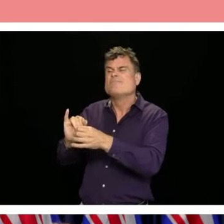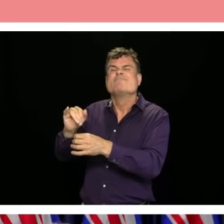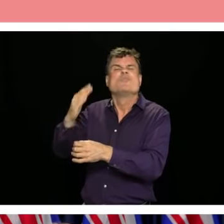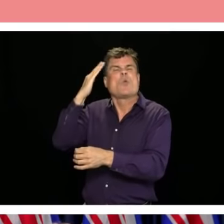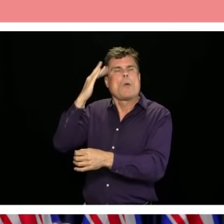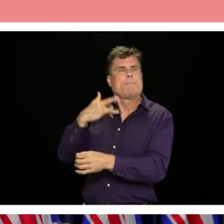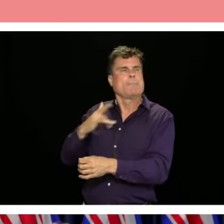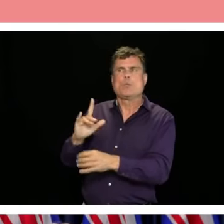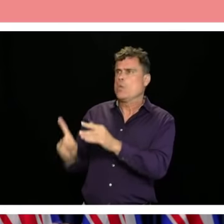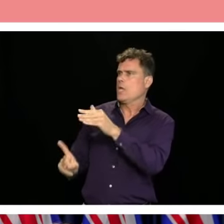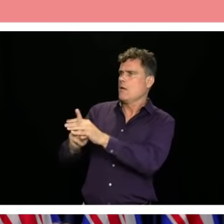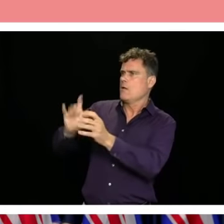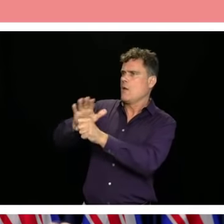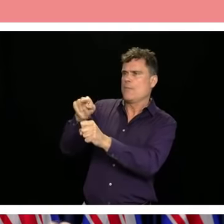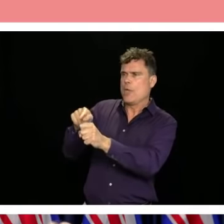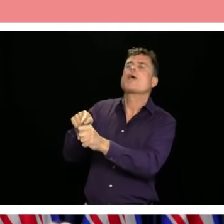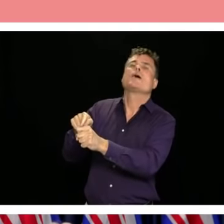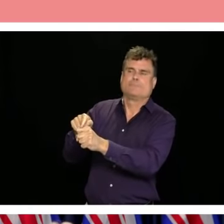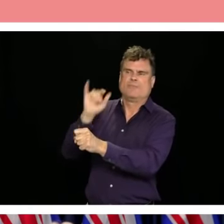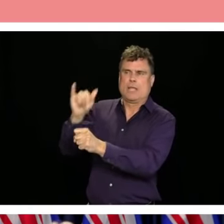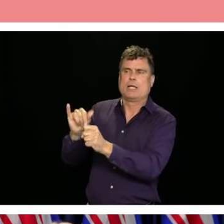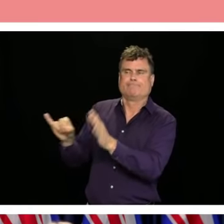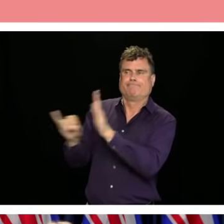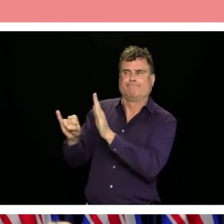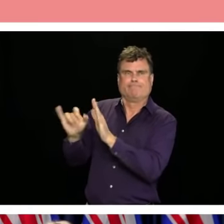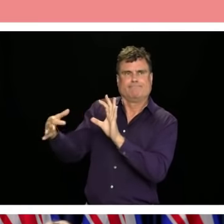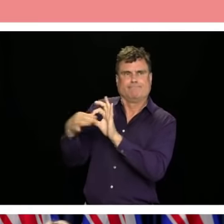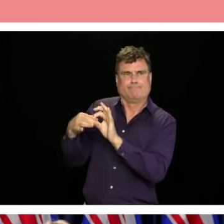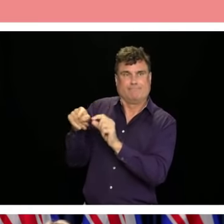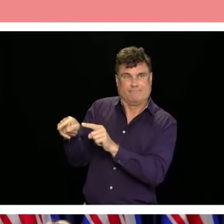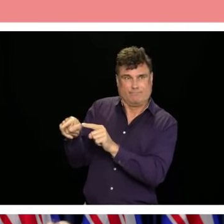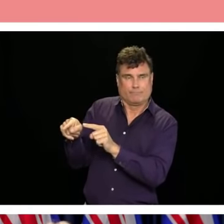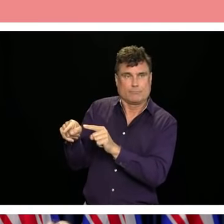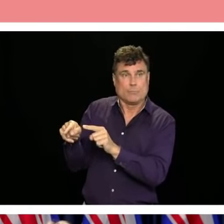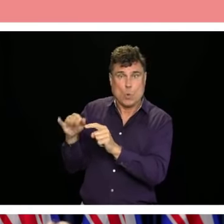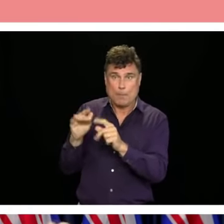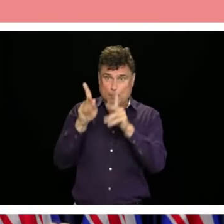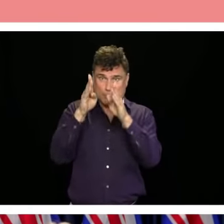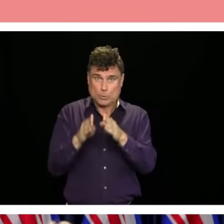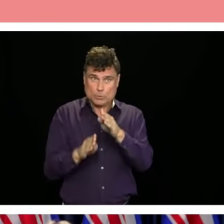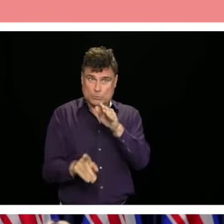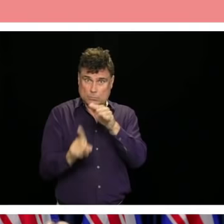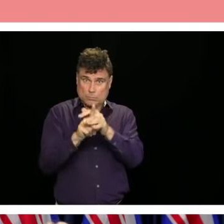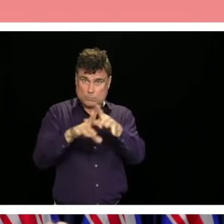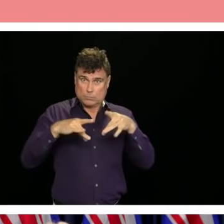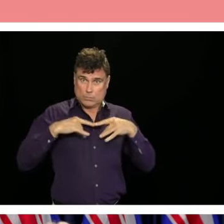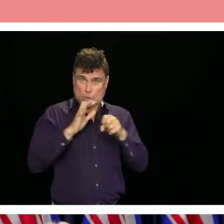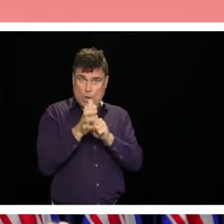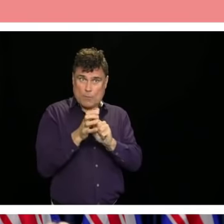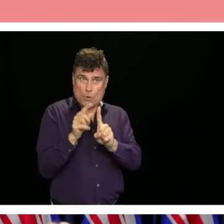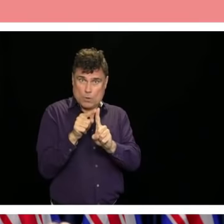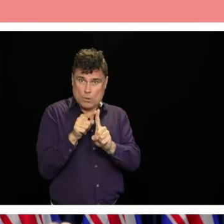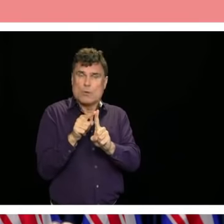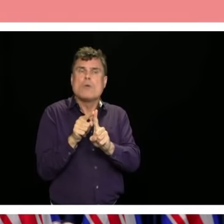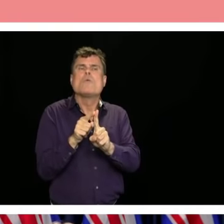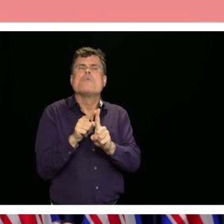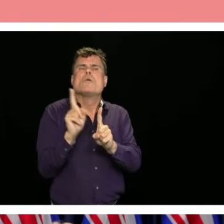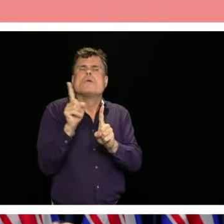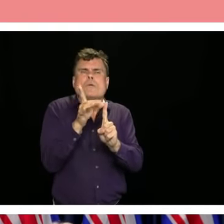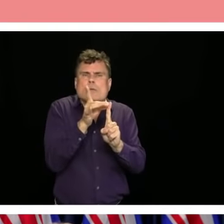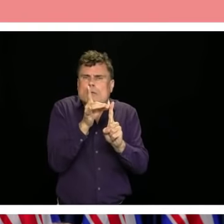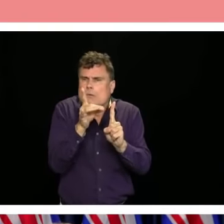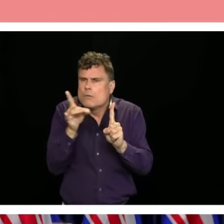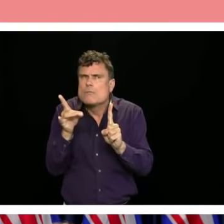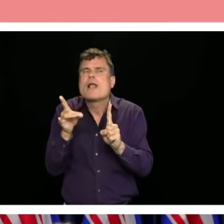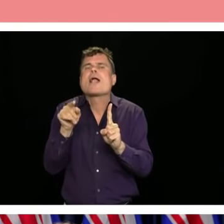epidemiologic linked cases are cases where somebody is a close contact of a person who has tested positive for COVID-19, and